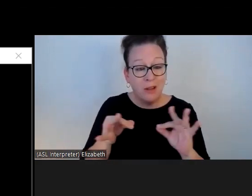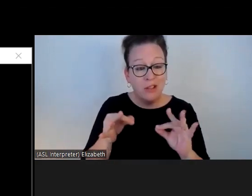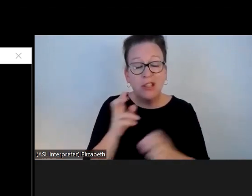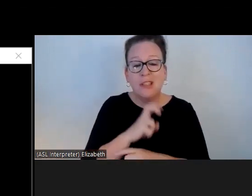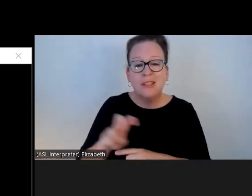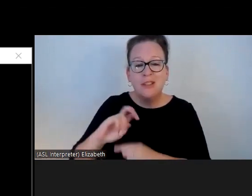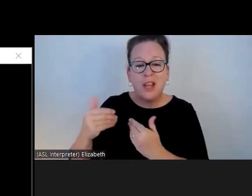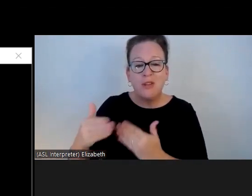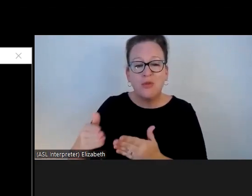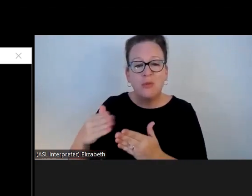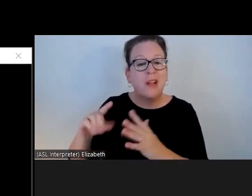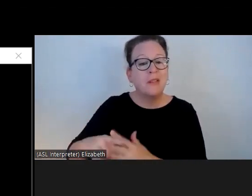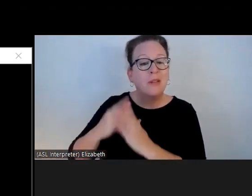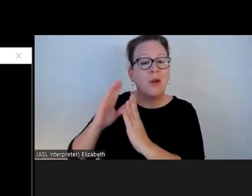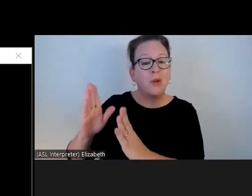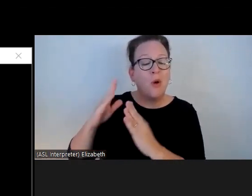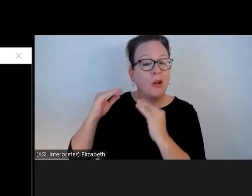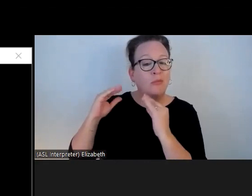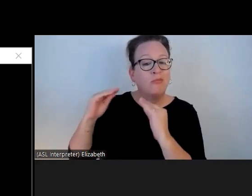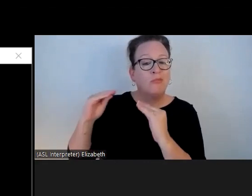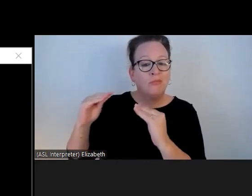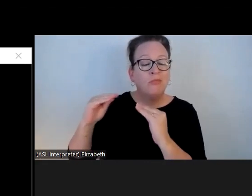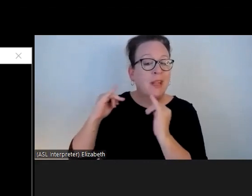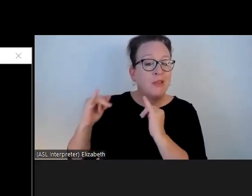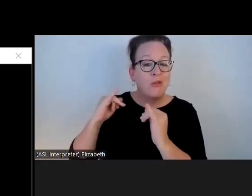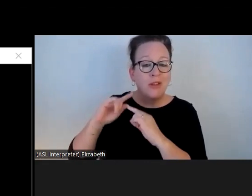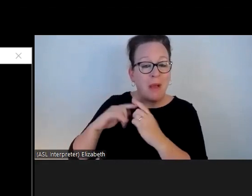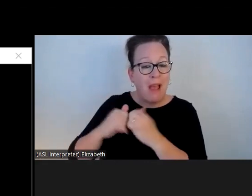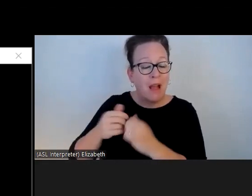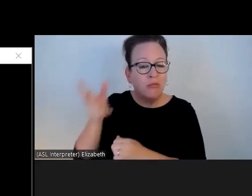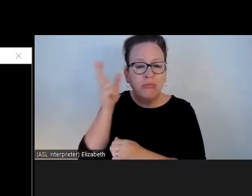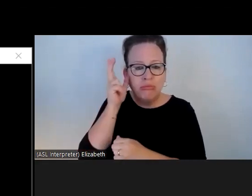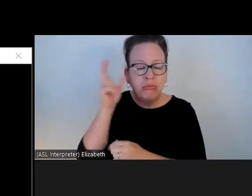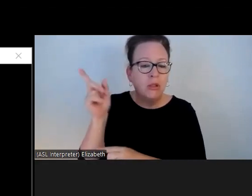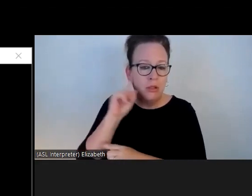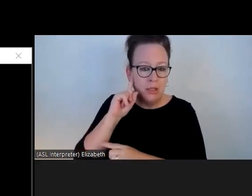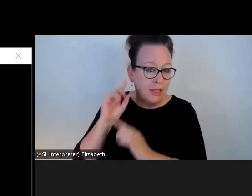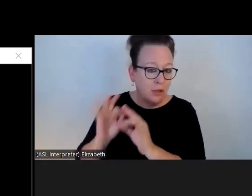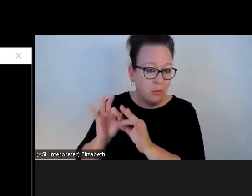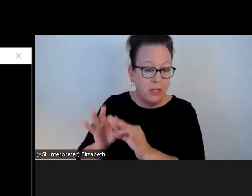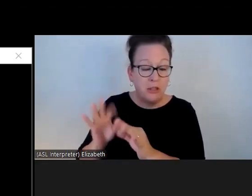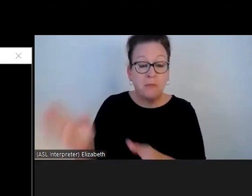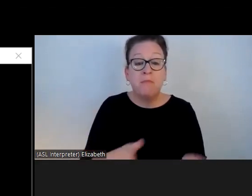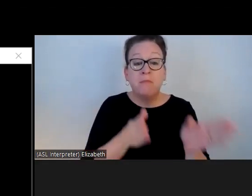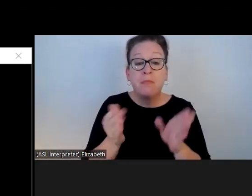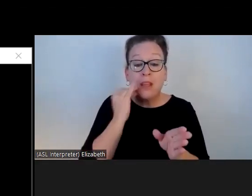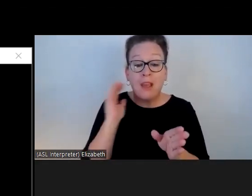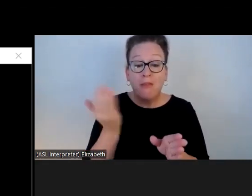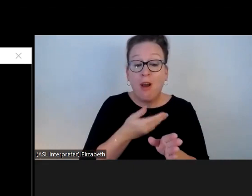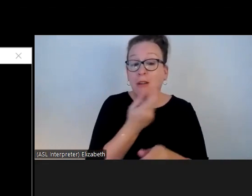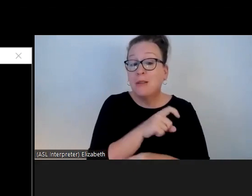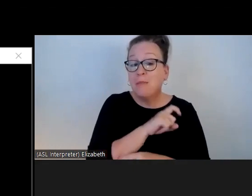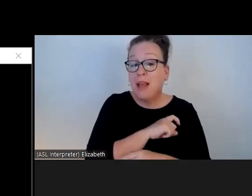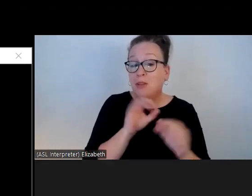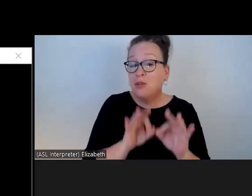some brief instructions on selecting the interpretation icon in order to hear that language. So if our Spanish interpreter could please hop